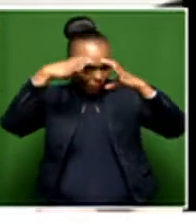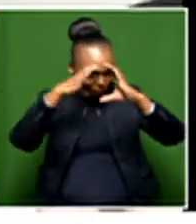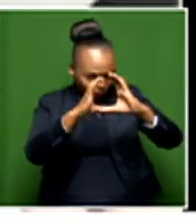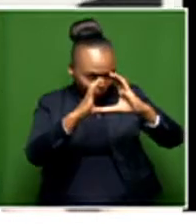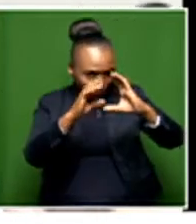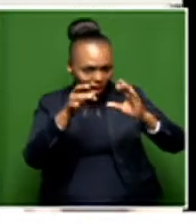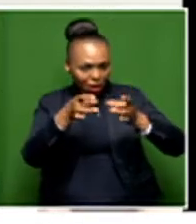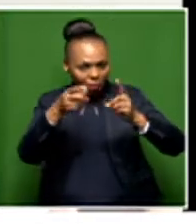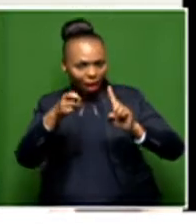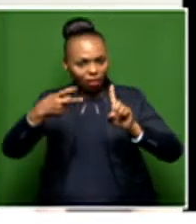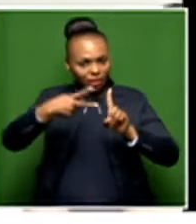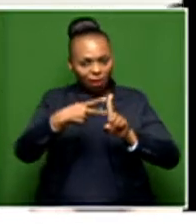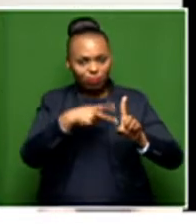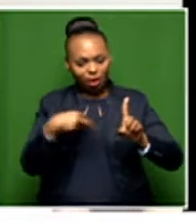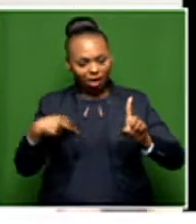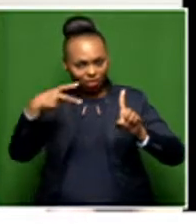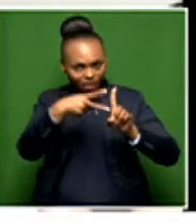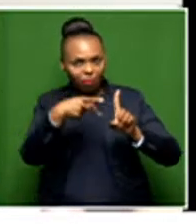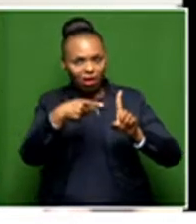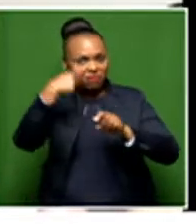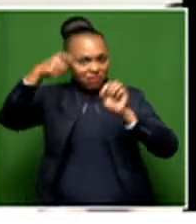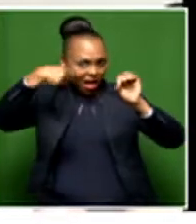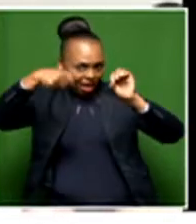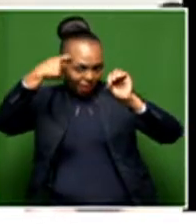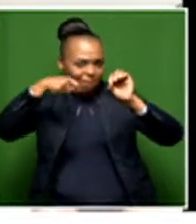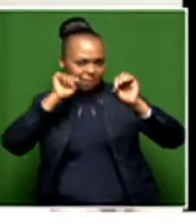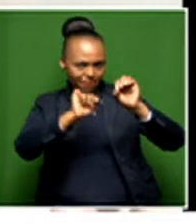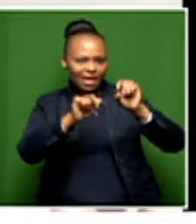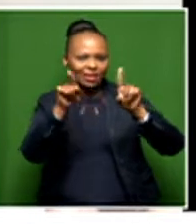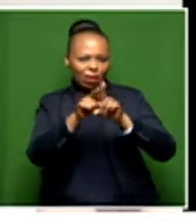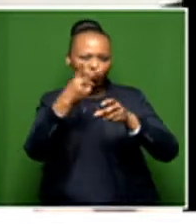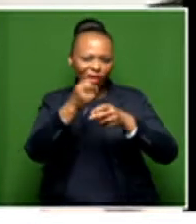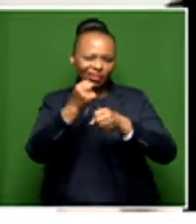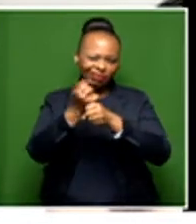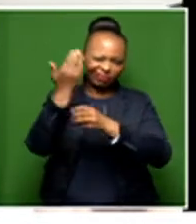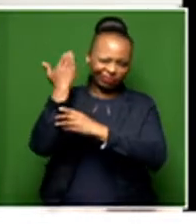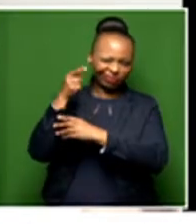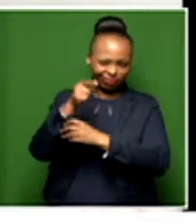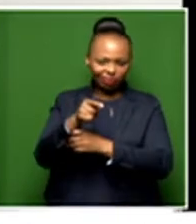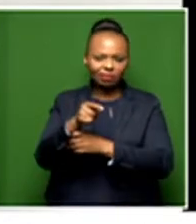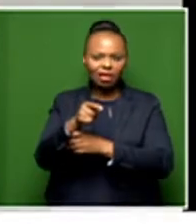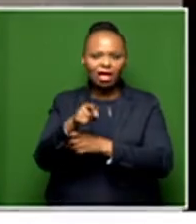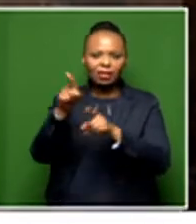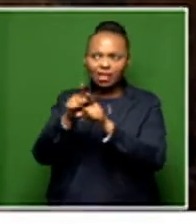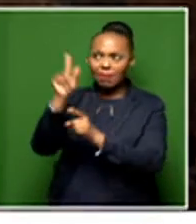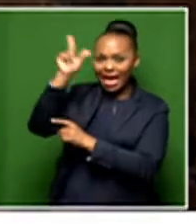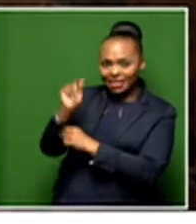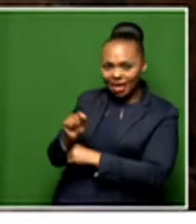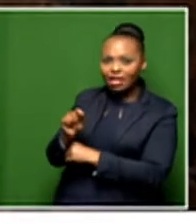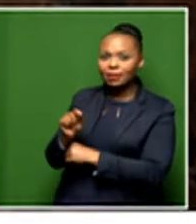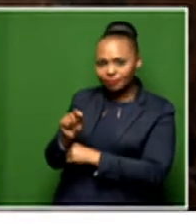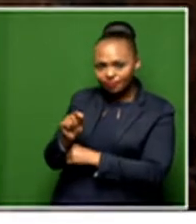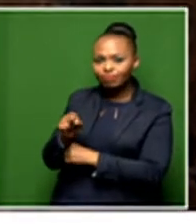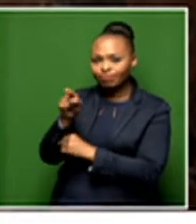war, or issues surrounding that, I should say. And still in the 20th century, we come to the Italian film, The Traitor, which